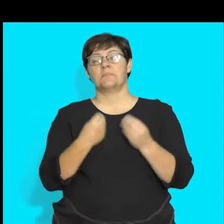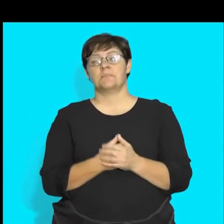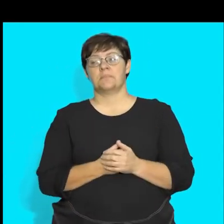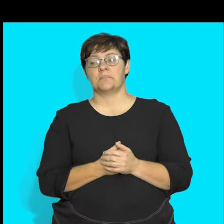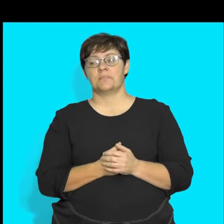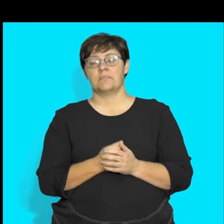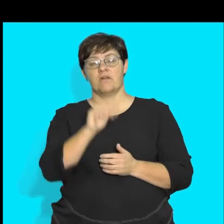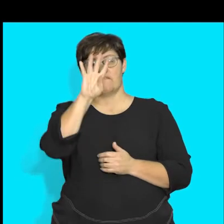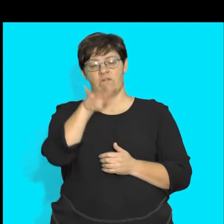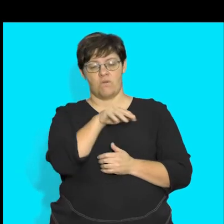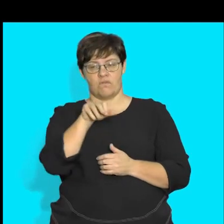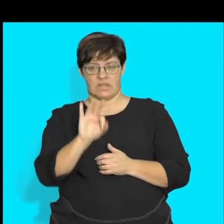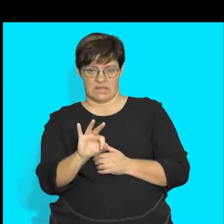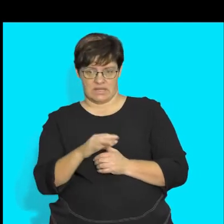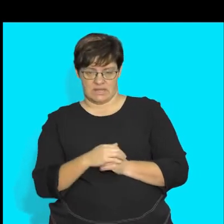And I get